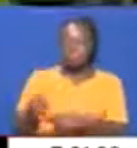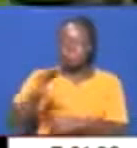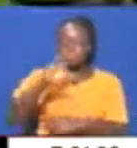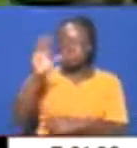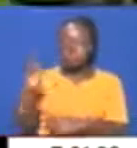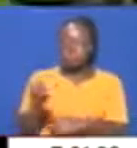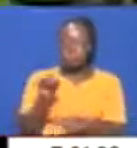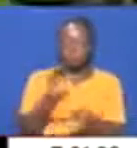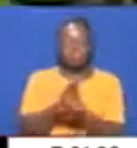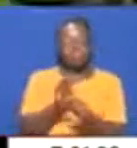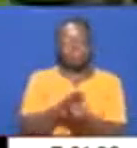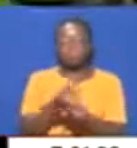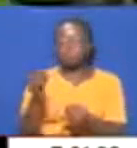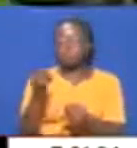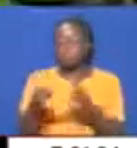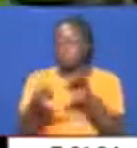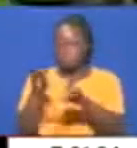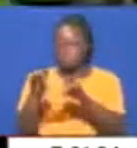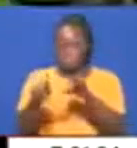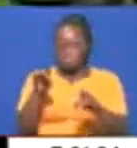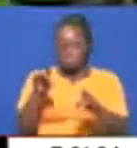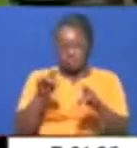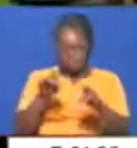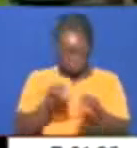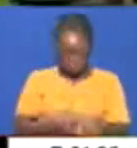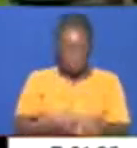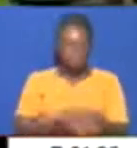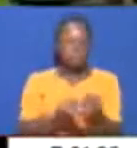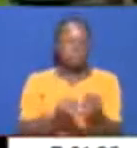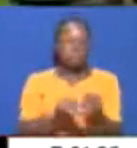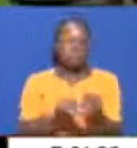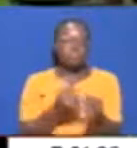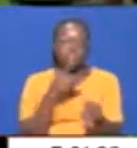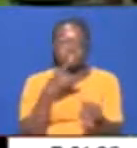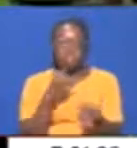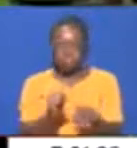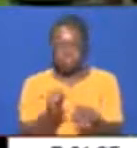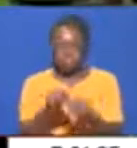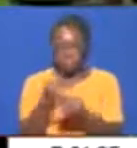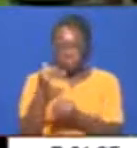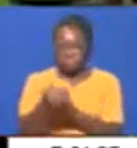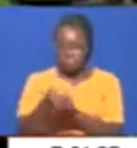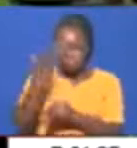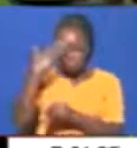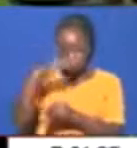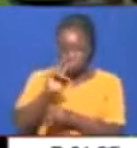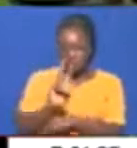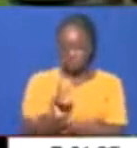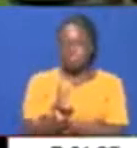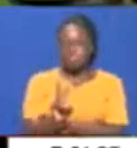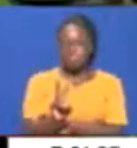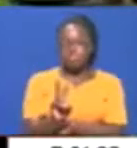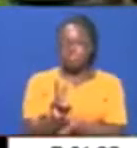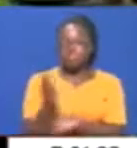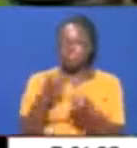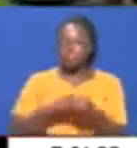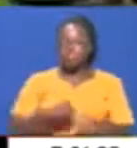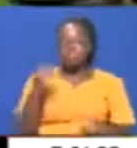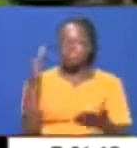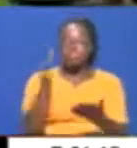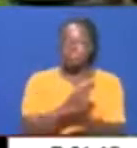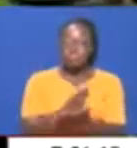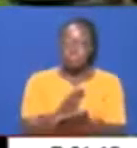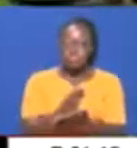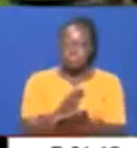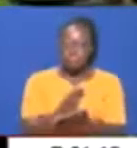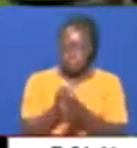of other samples that we are sequencing. So in the next 2 days, I will be able to confirm the